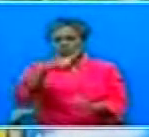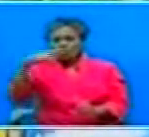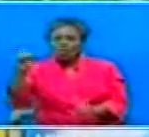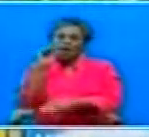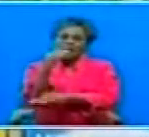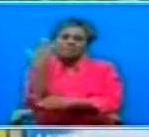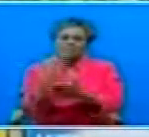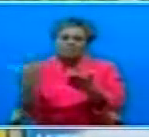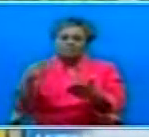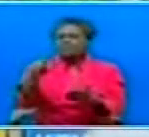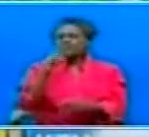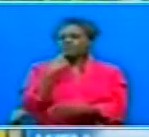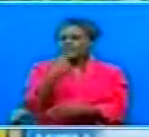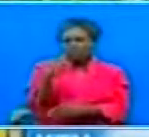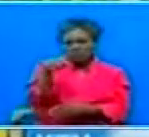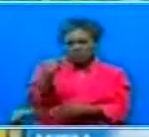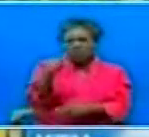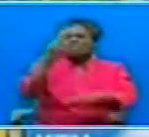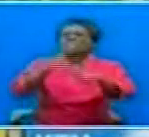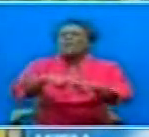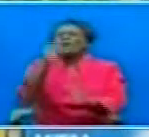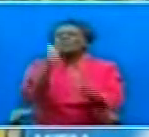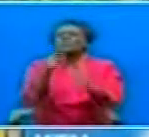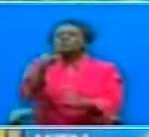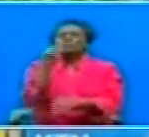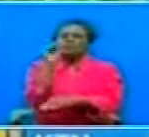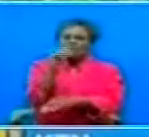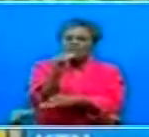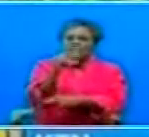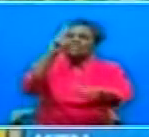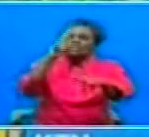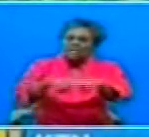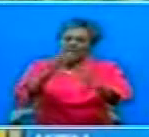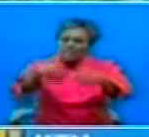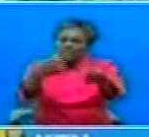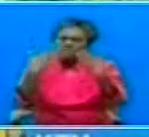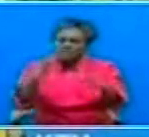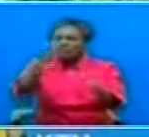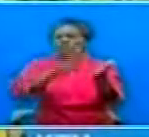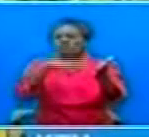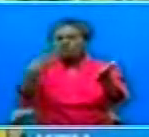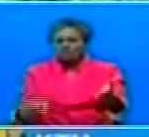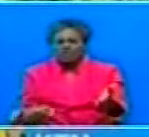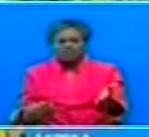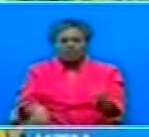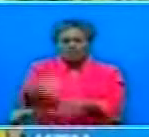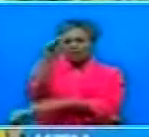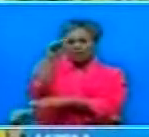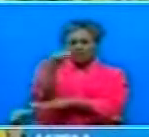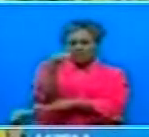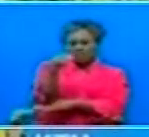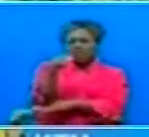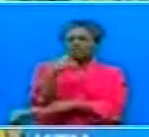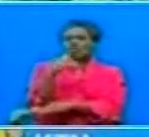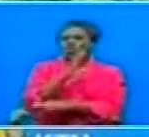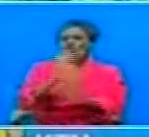kiti watu watakuwa nakuambia na kiti gani unaomba na chenye kiti yenye tulikupatia imekushinda. In fact, nobody is prepared to